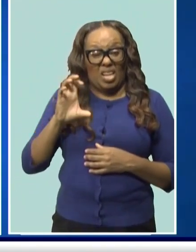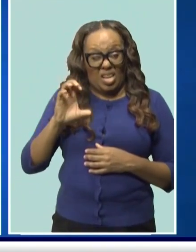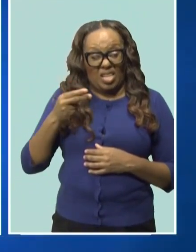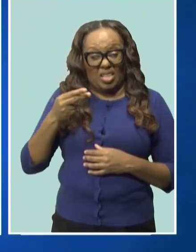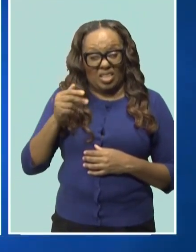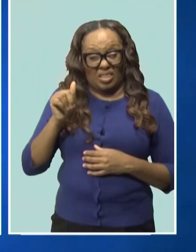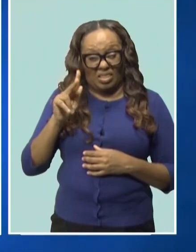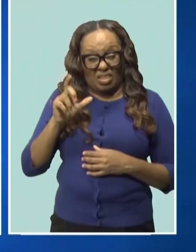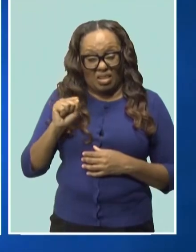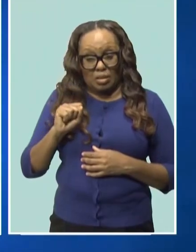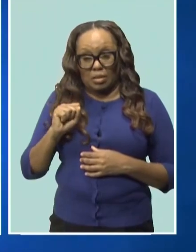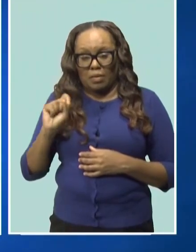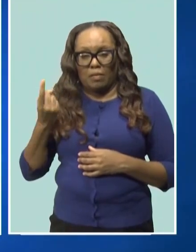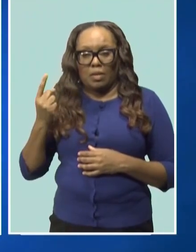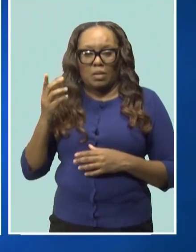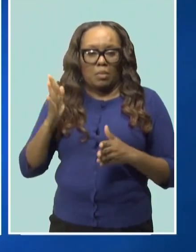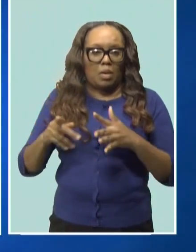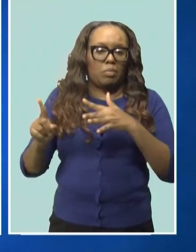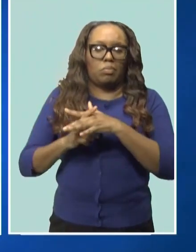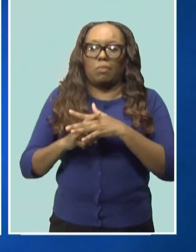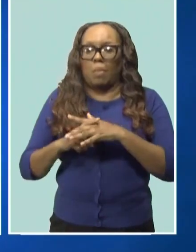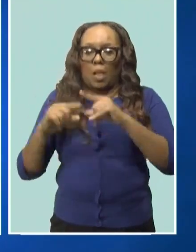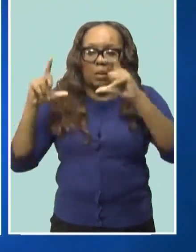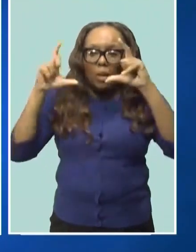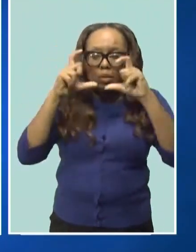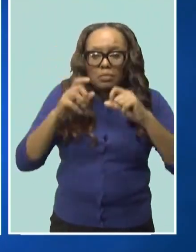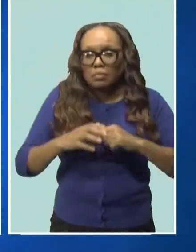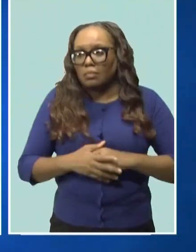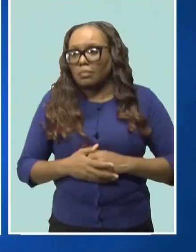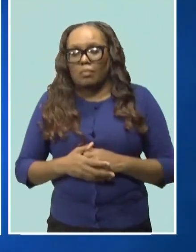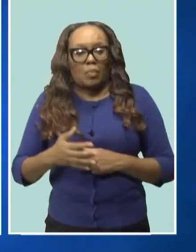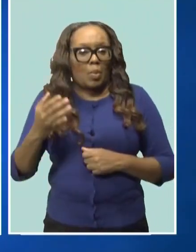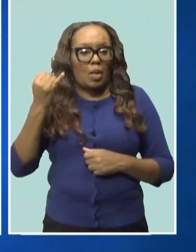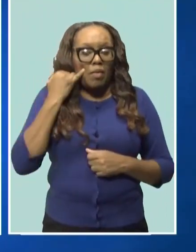police standoff, a house fire, and the list goes on.